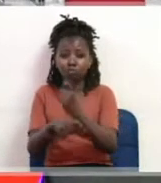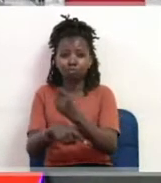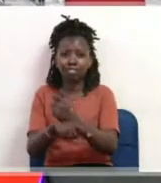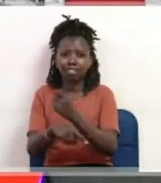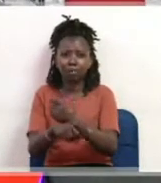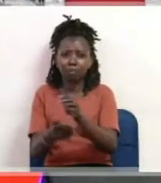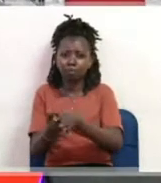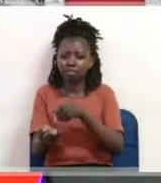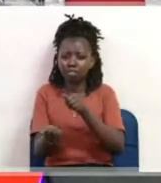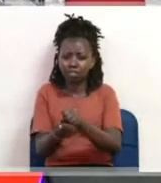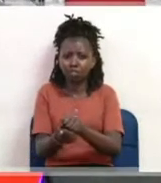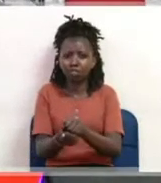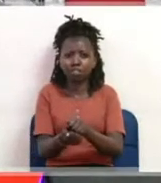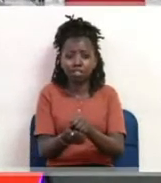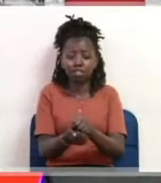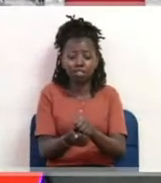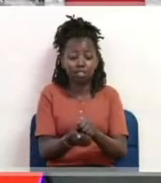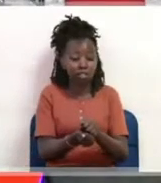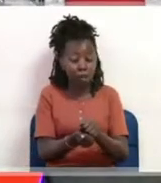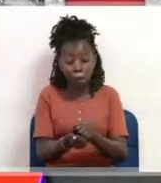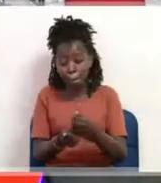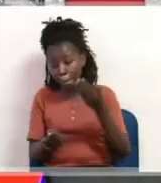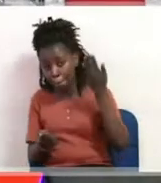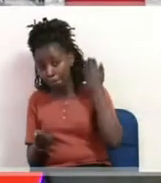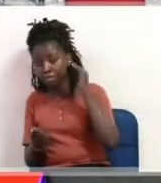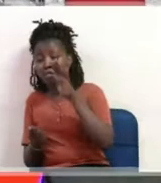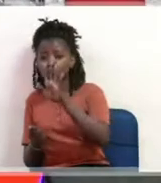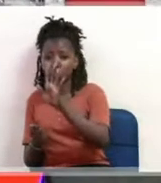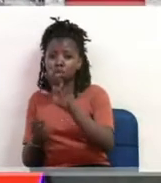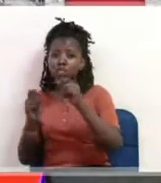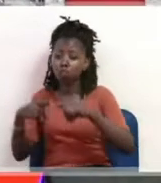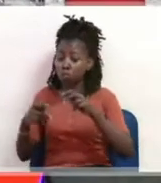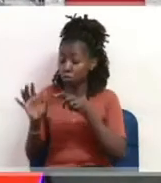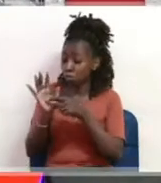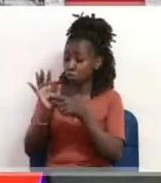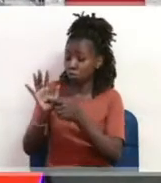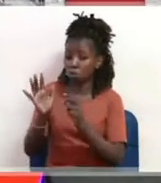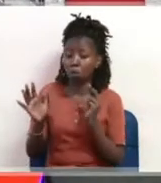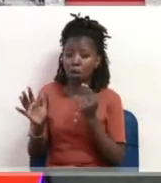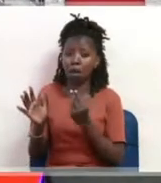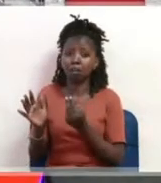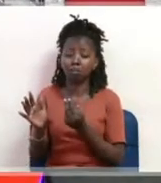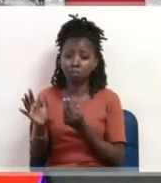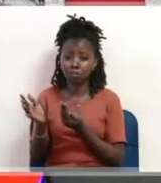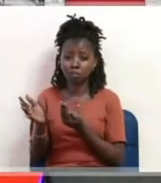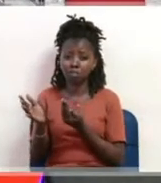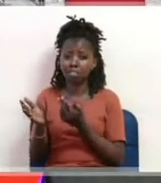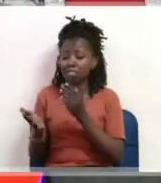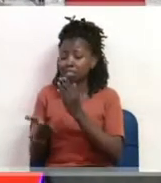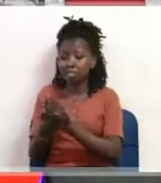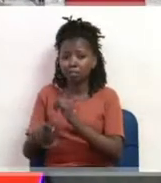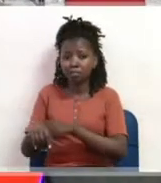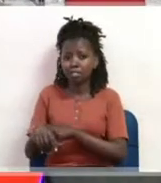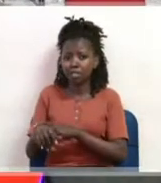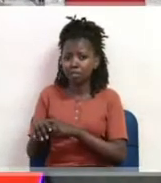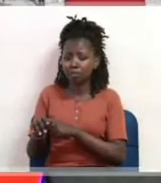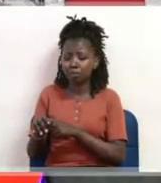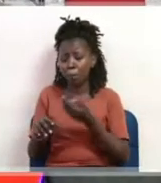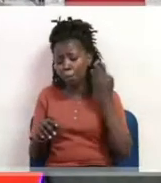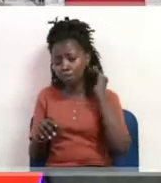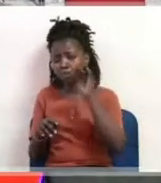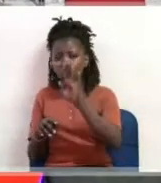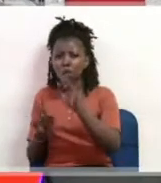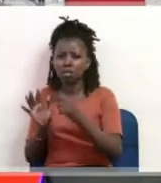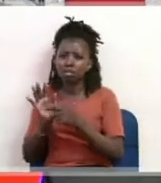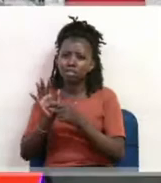Your past has a way of showing up. Sometimes it shows up in the wrong places. Oh, I like the fact that